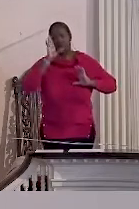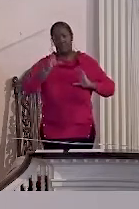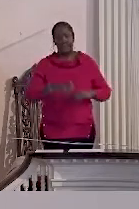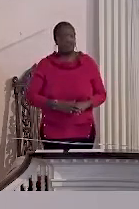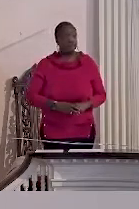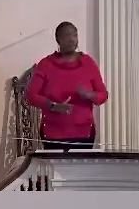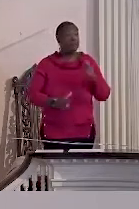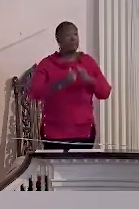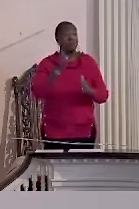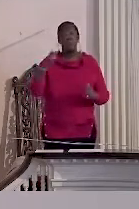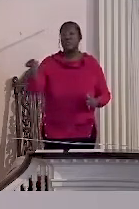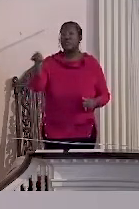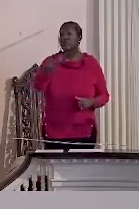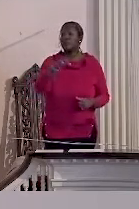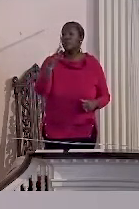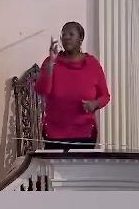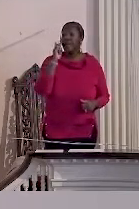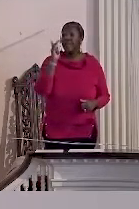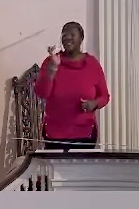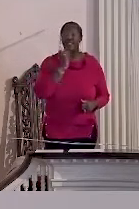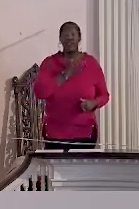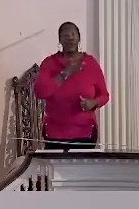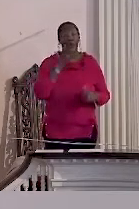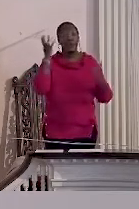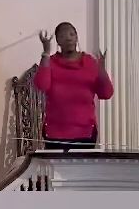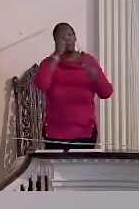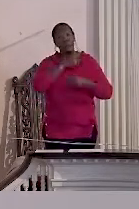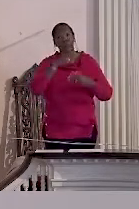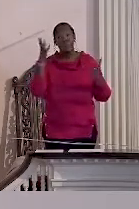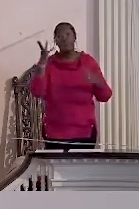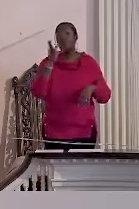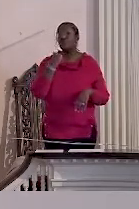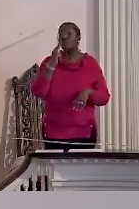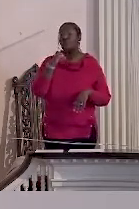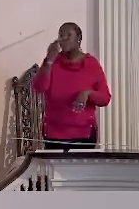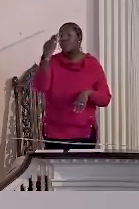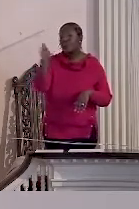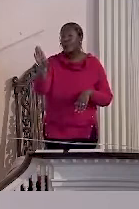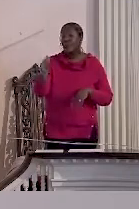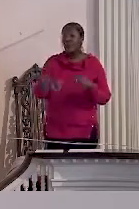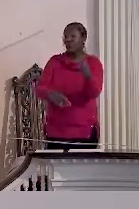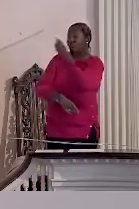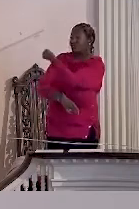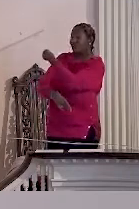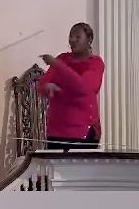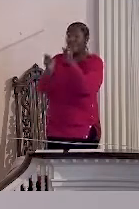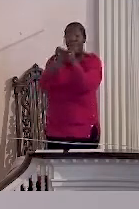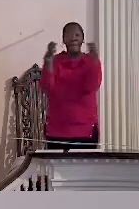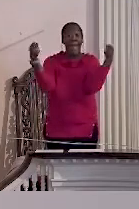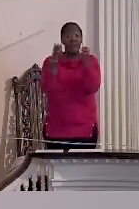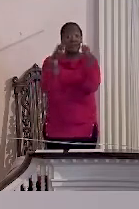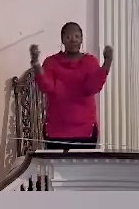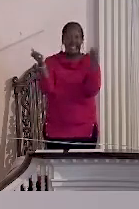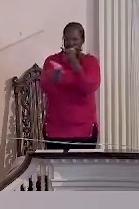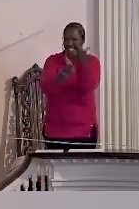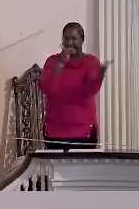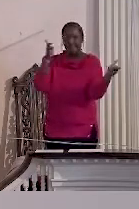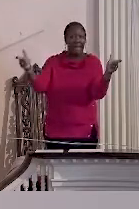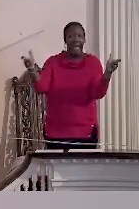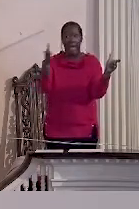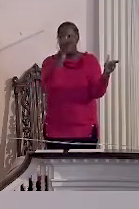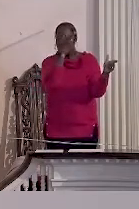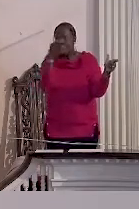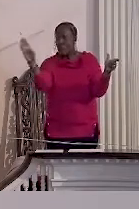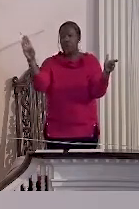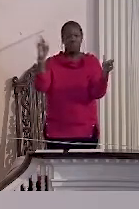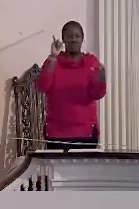of you have seen our beautiful Little Free Pantry on 15th Street. It's big and blue, so